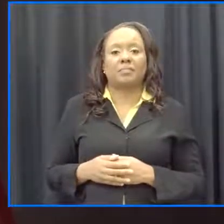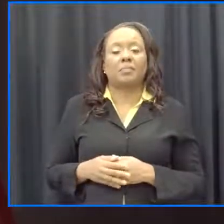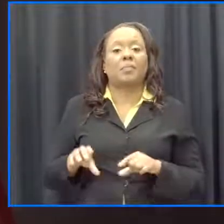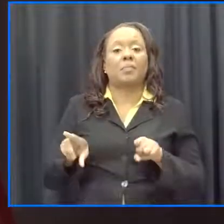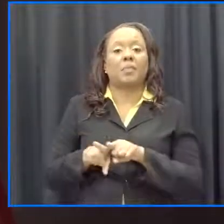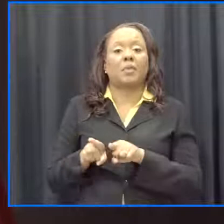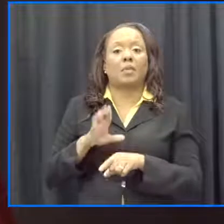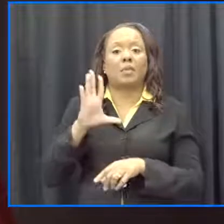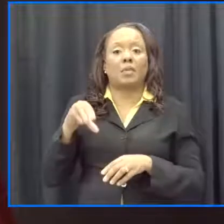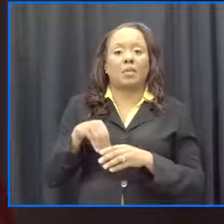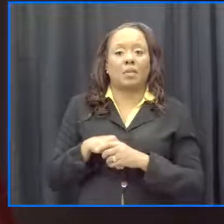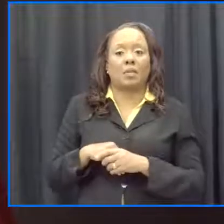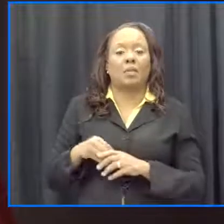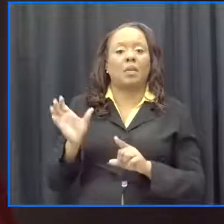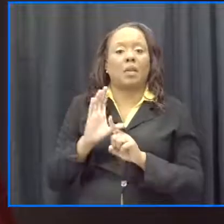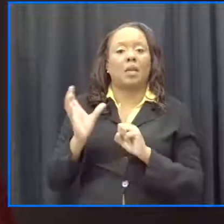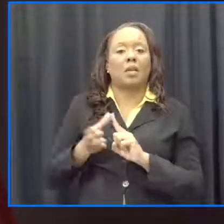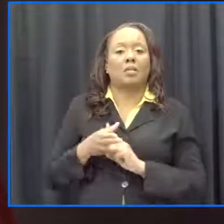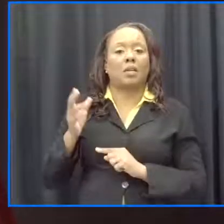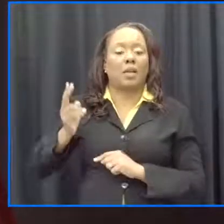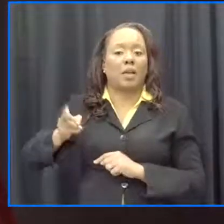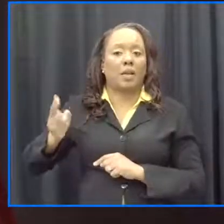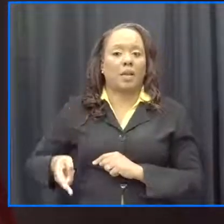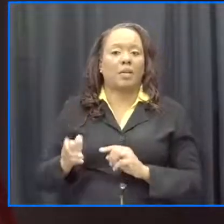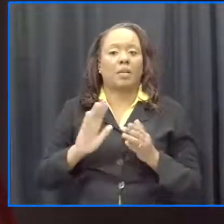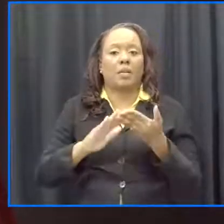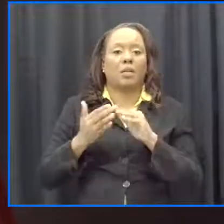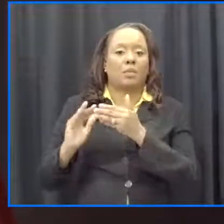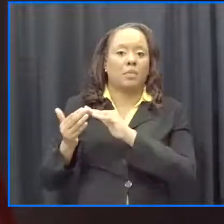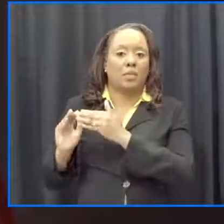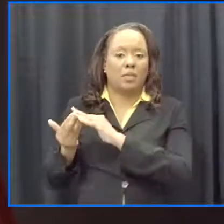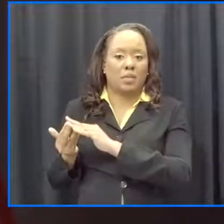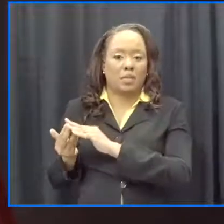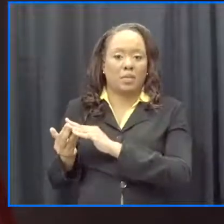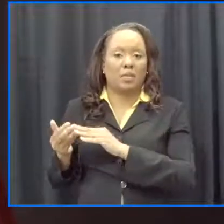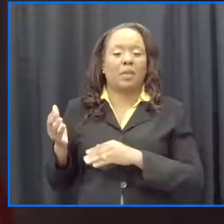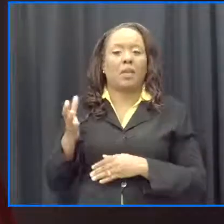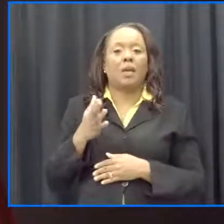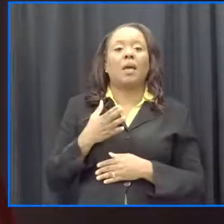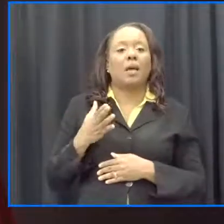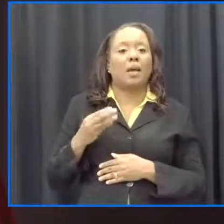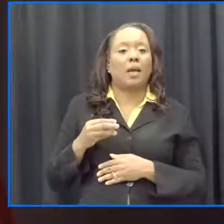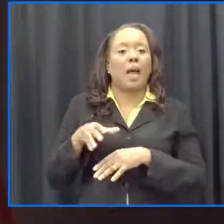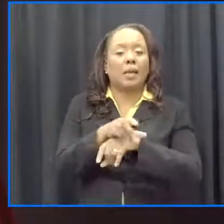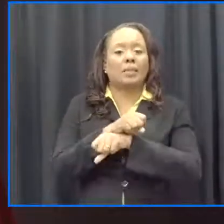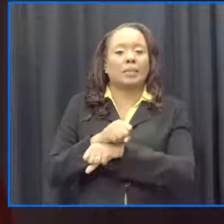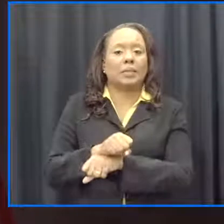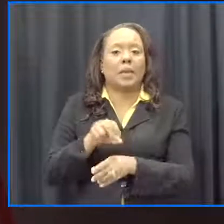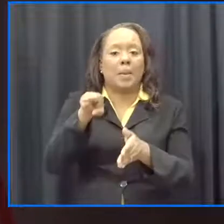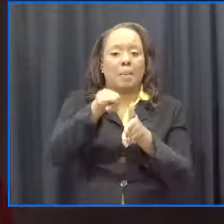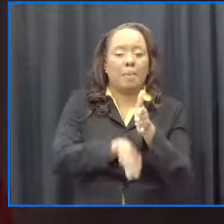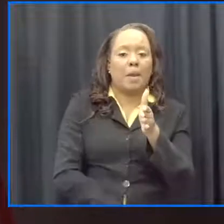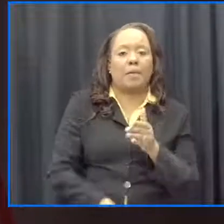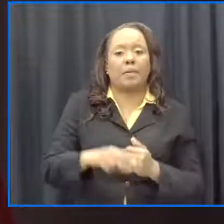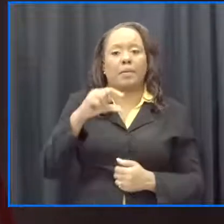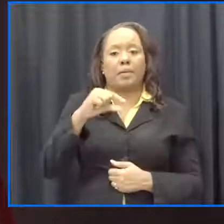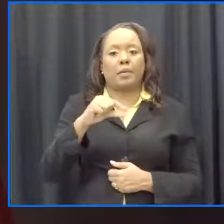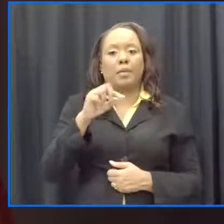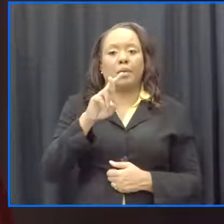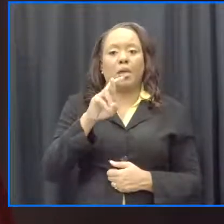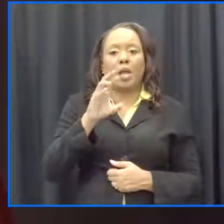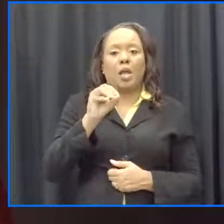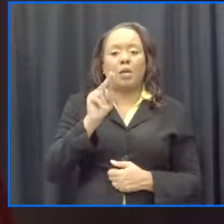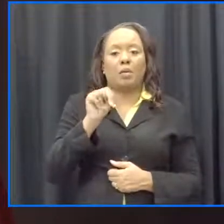member of the Intangible Cultural Heritage Committee and the Enslaved Burial Ground at Newton Development